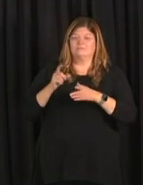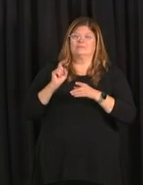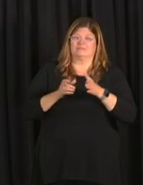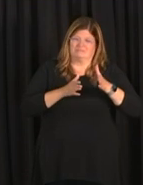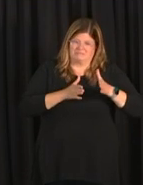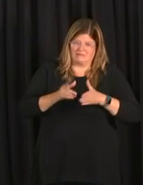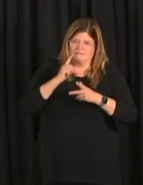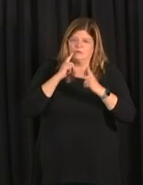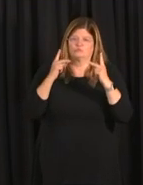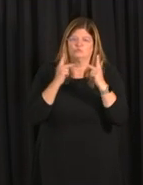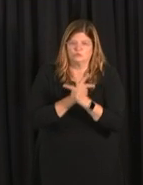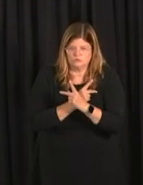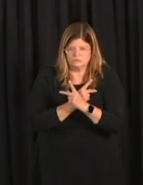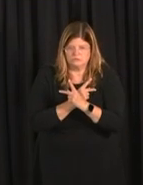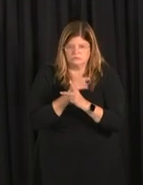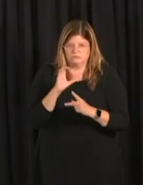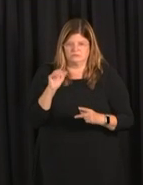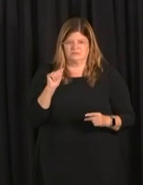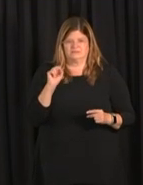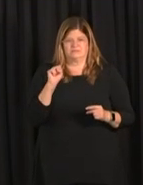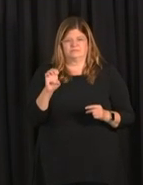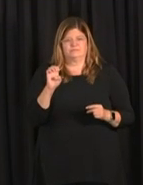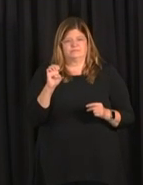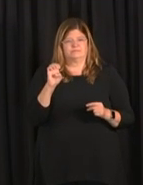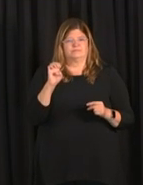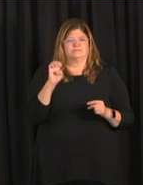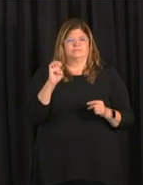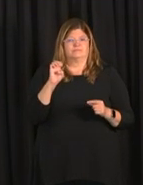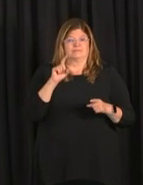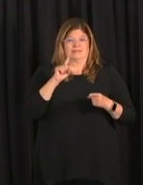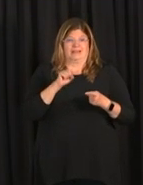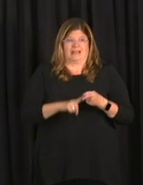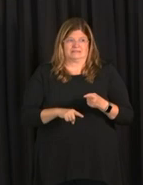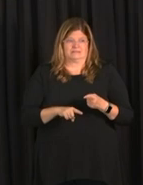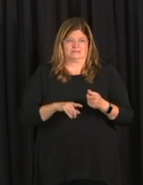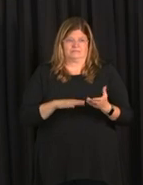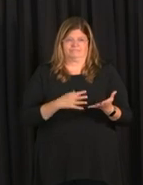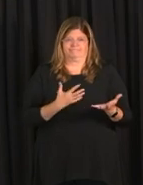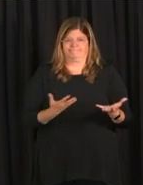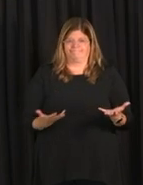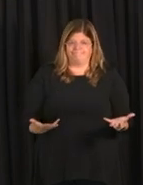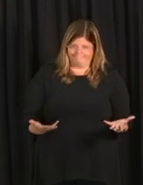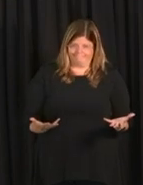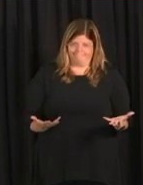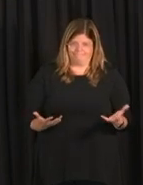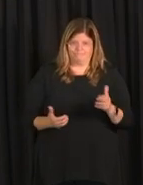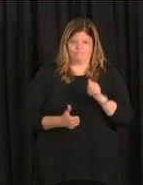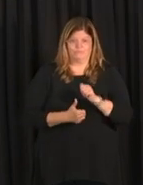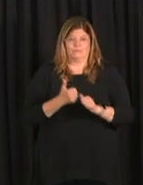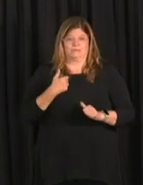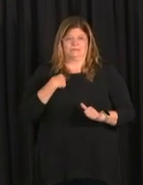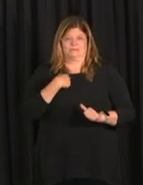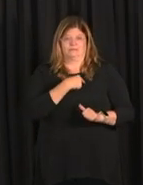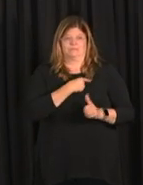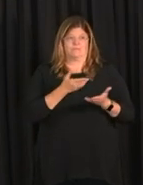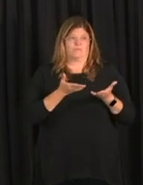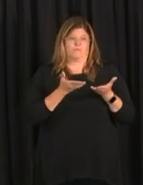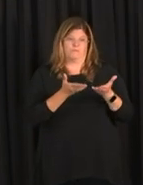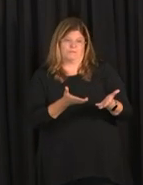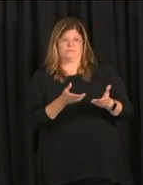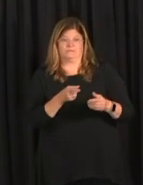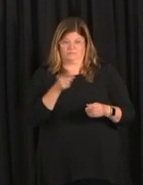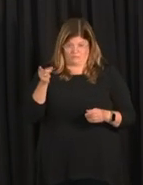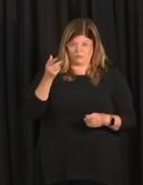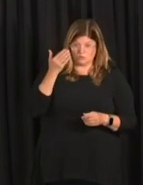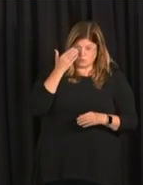to plan for worst-case scenarios to address it. And that's as far as any of us have gotten, I think. Do you